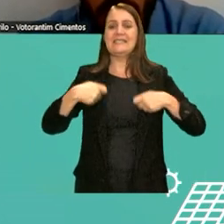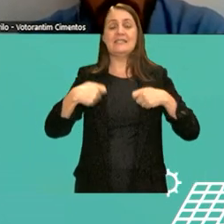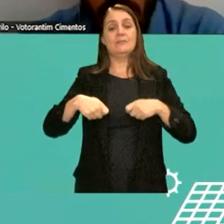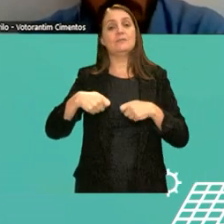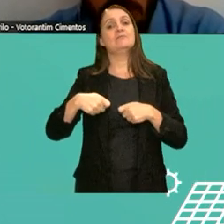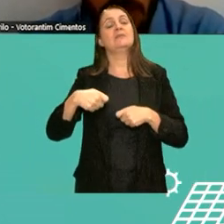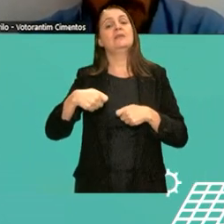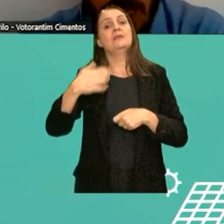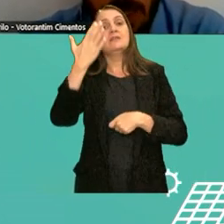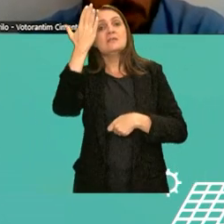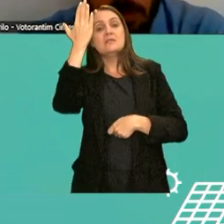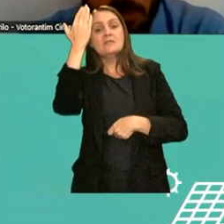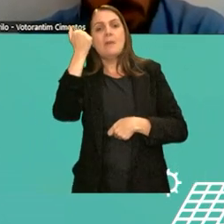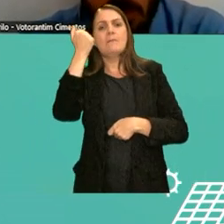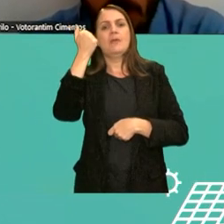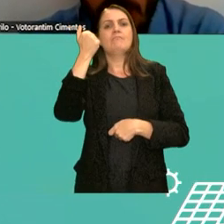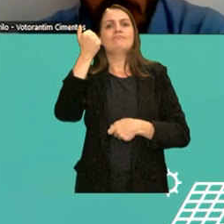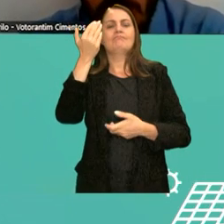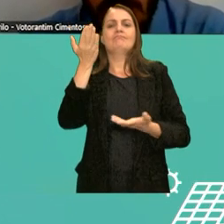as humanity.